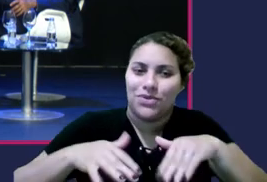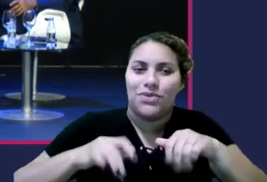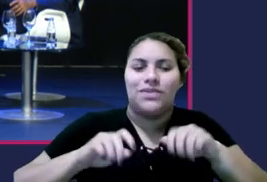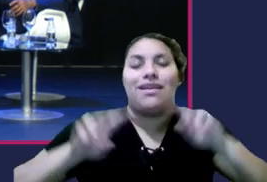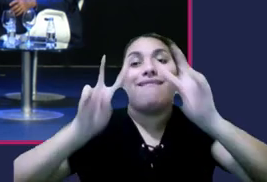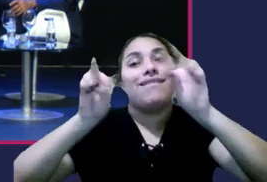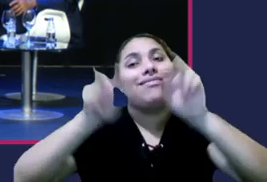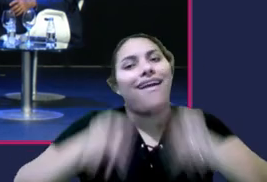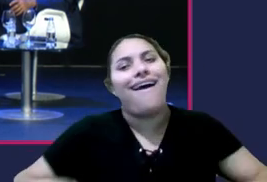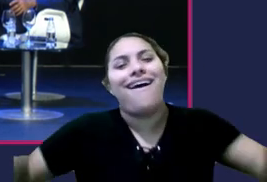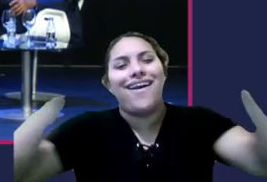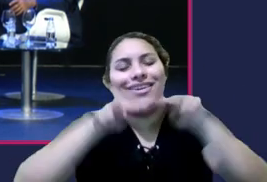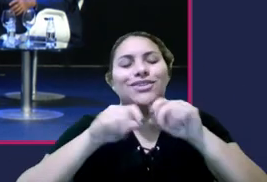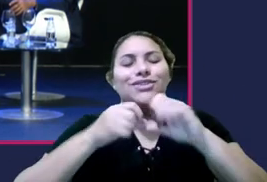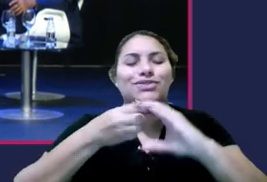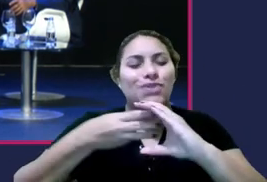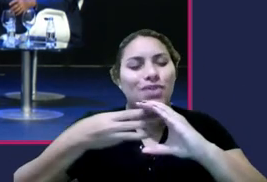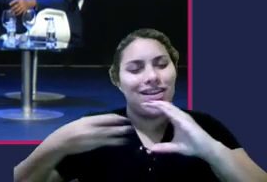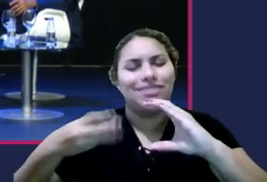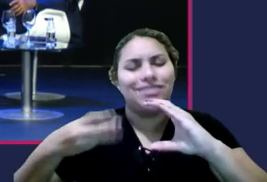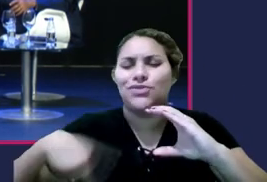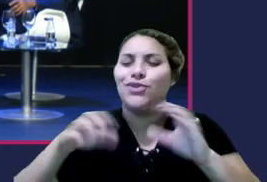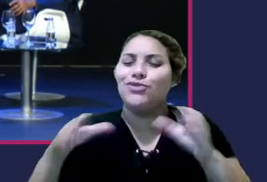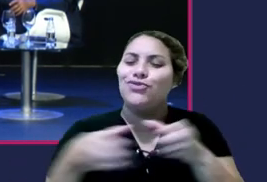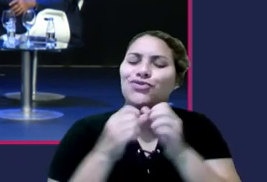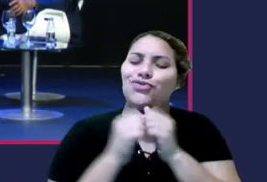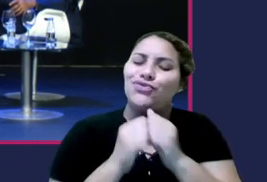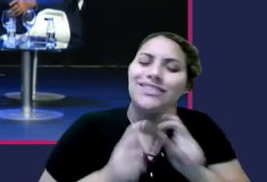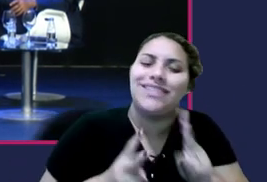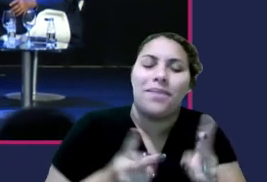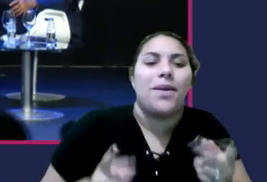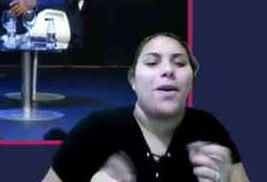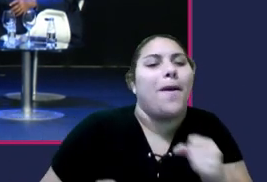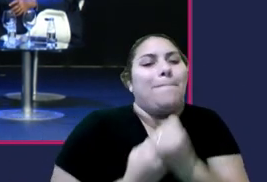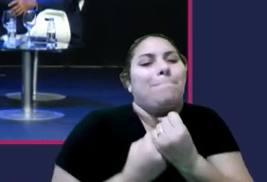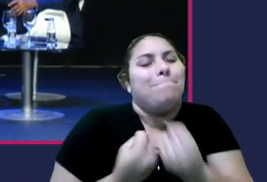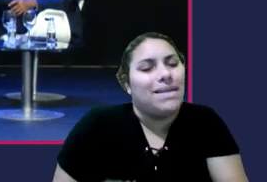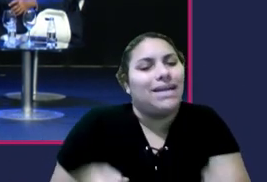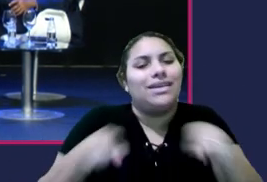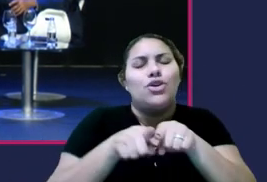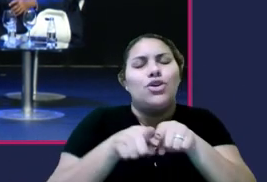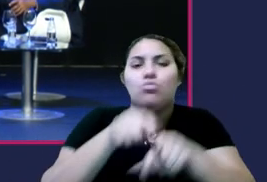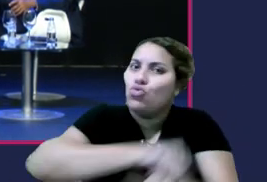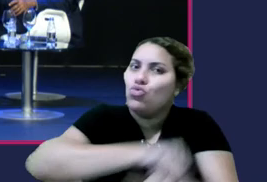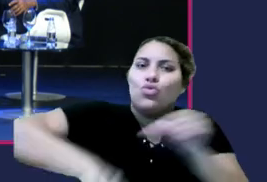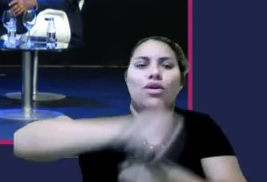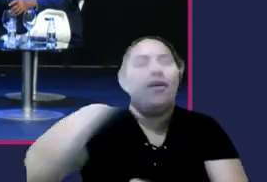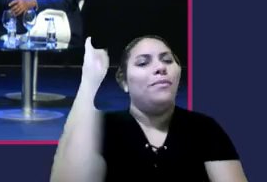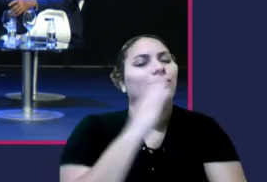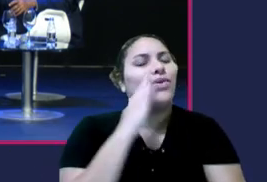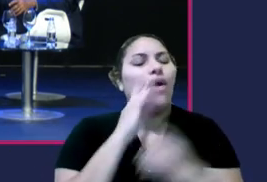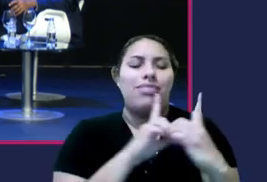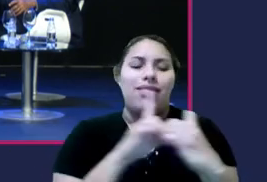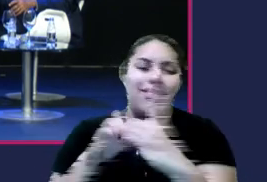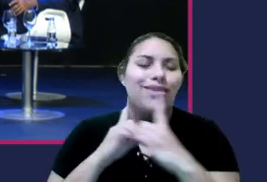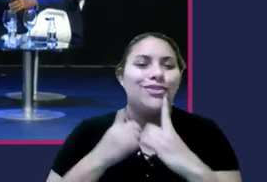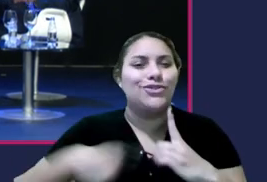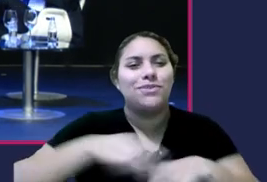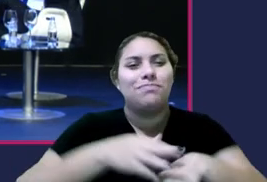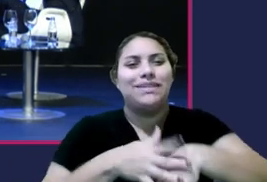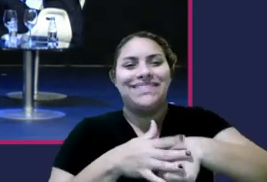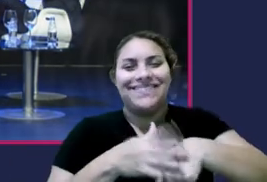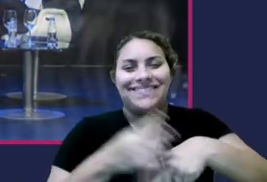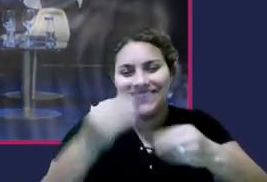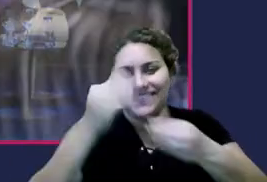be here once more with us. And we're going to be together in this partnership